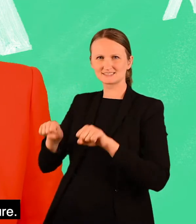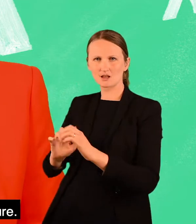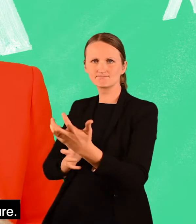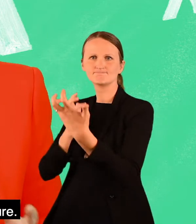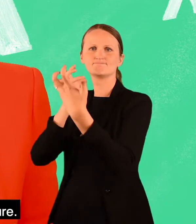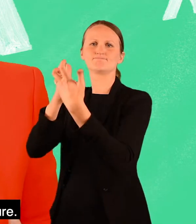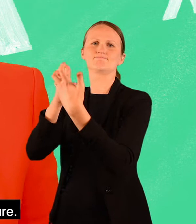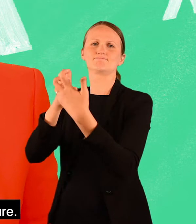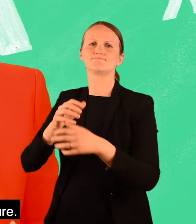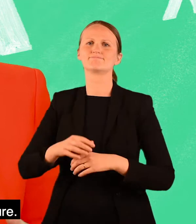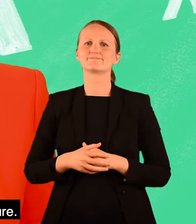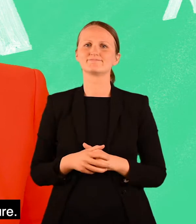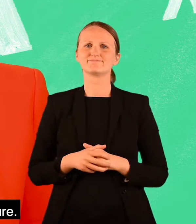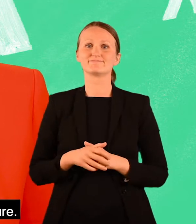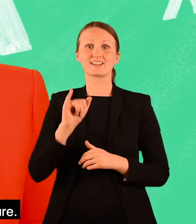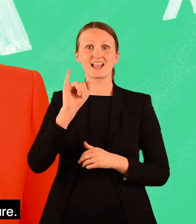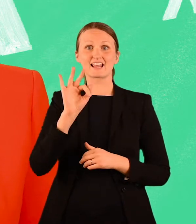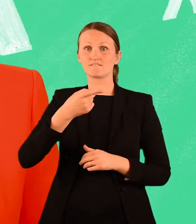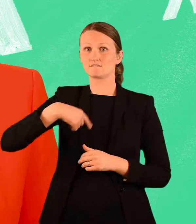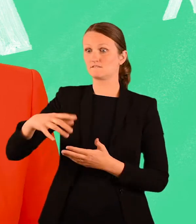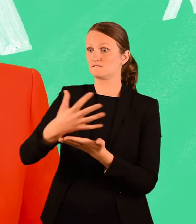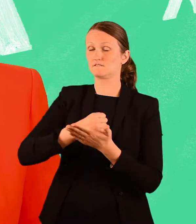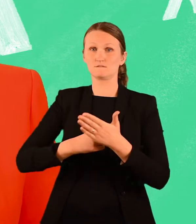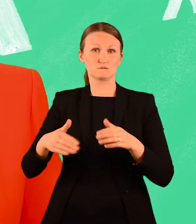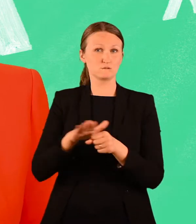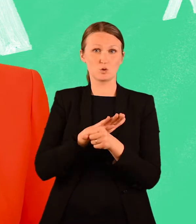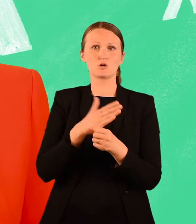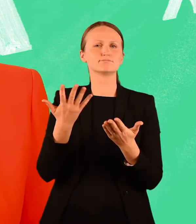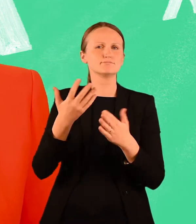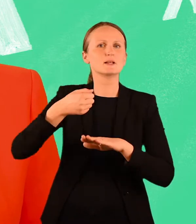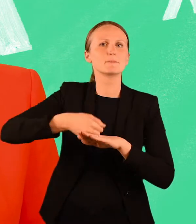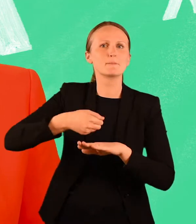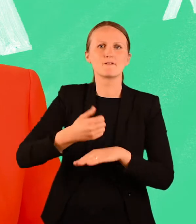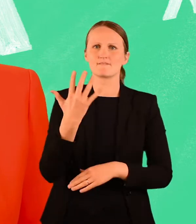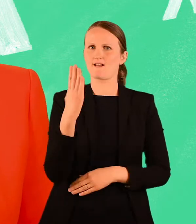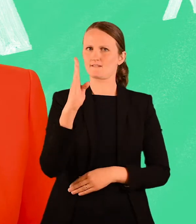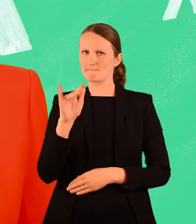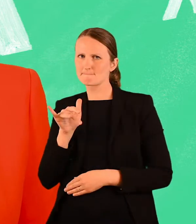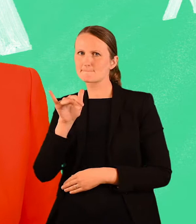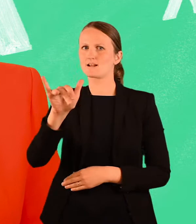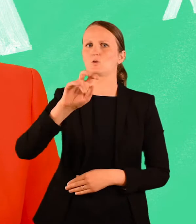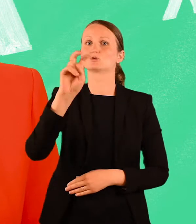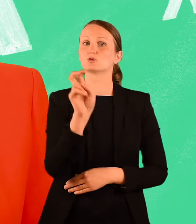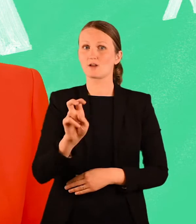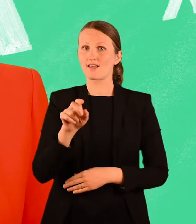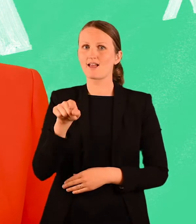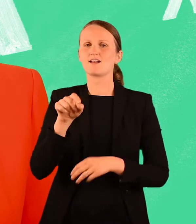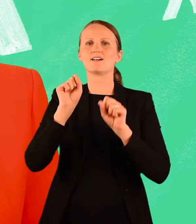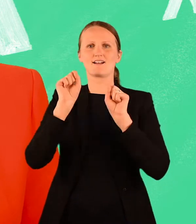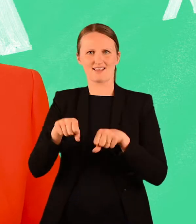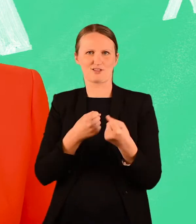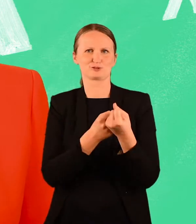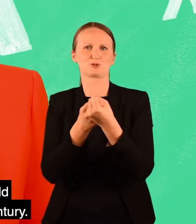systems thoughtfully designed for the future. With a fully financed GPE with at least $5